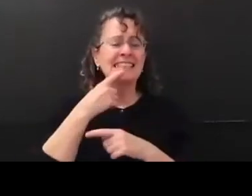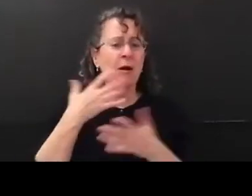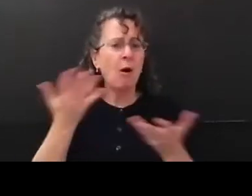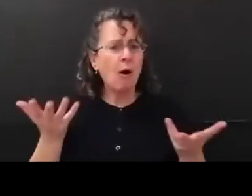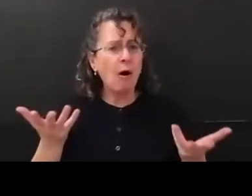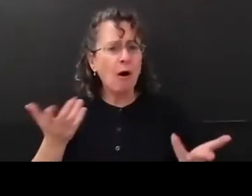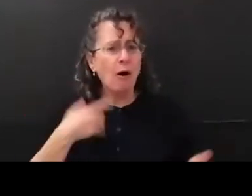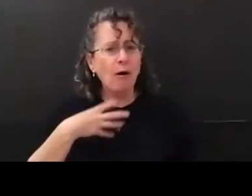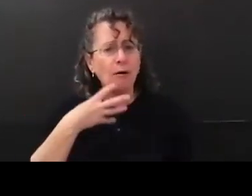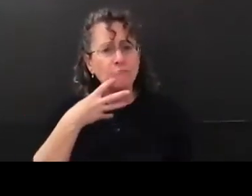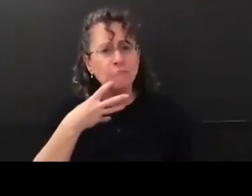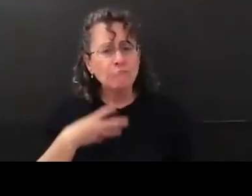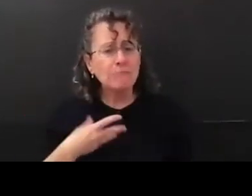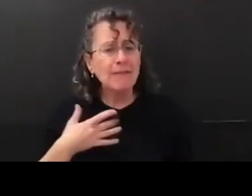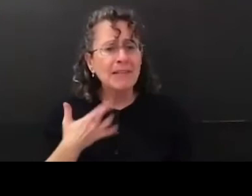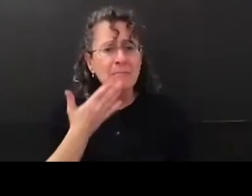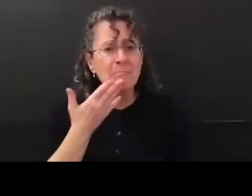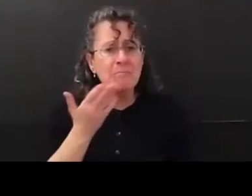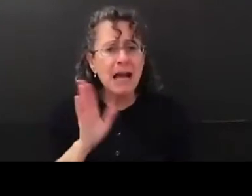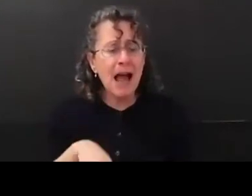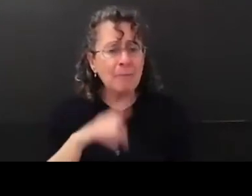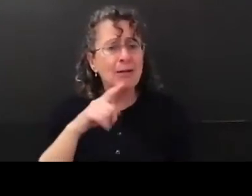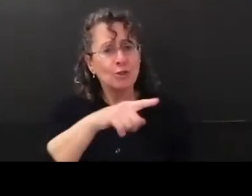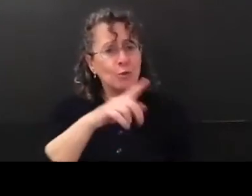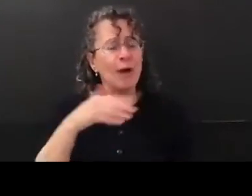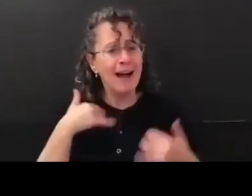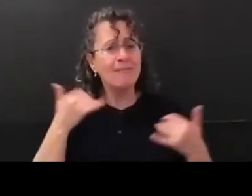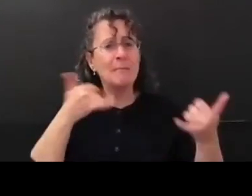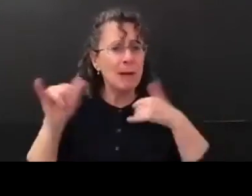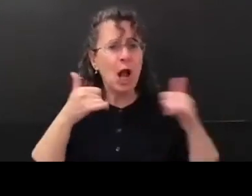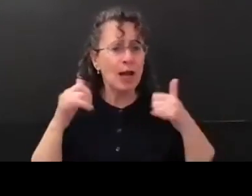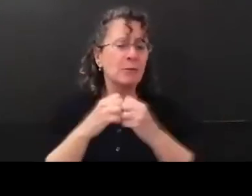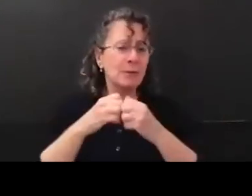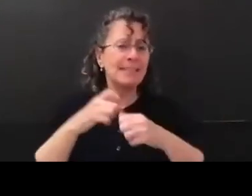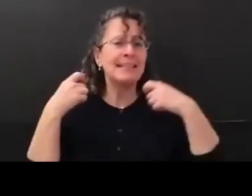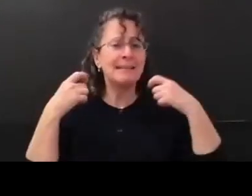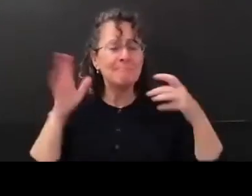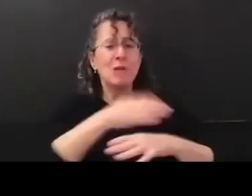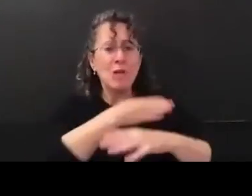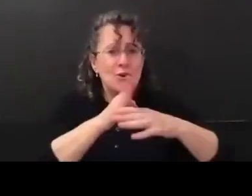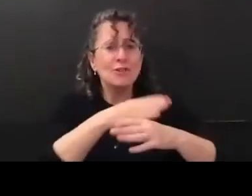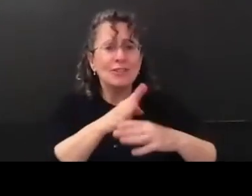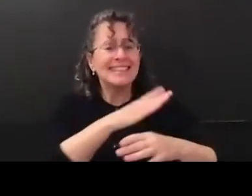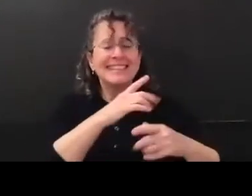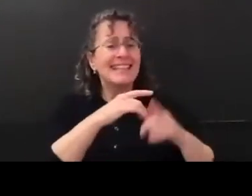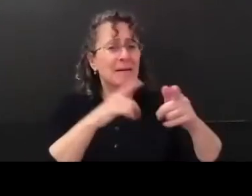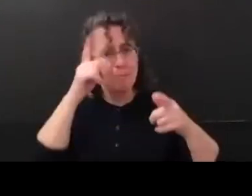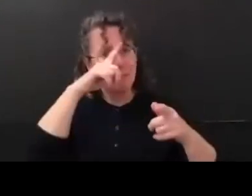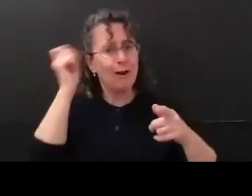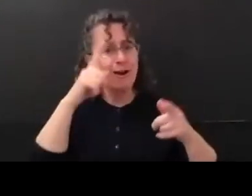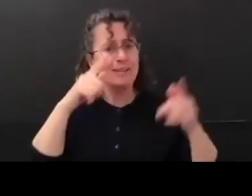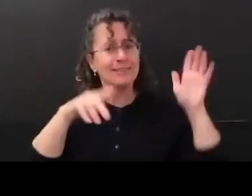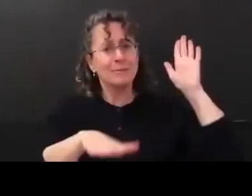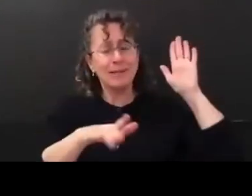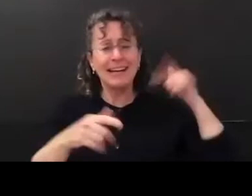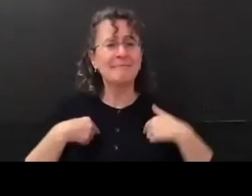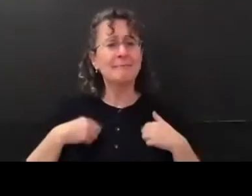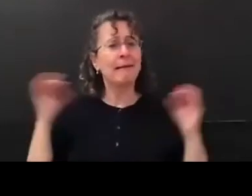when Tim and I were sworn in. Oh boy. Okay. I applauded everyone. Thanks,